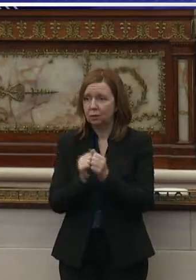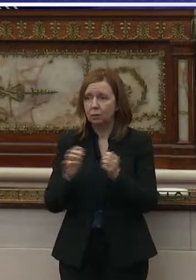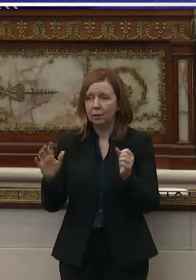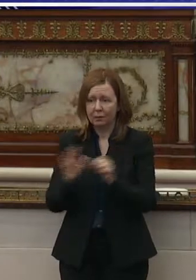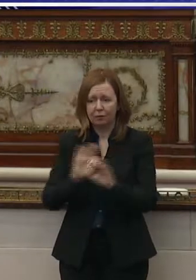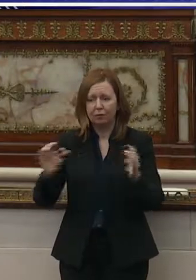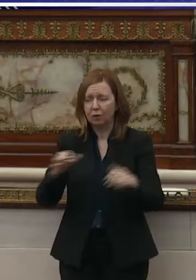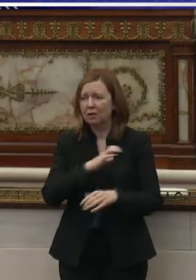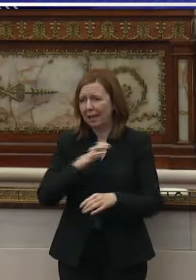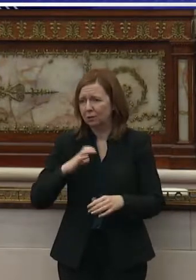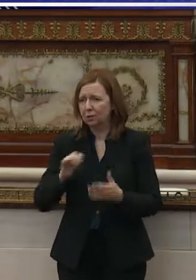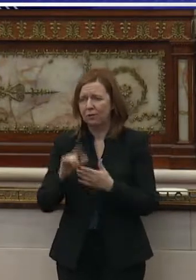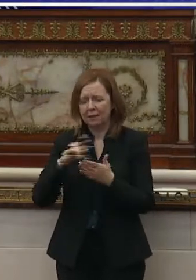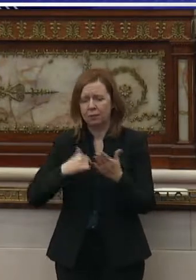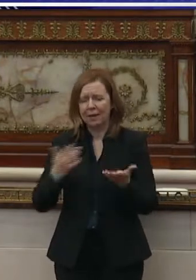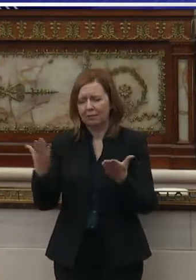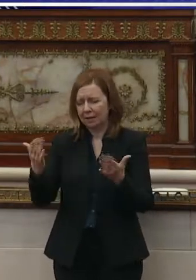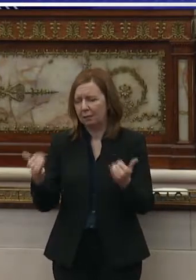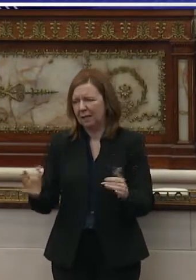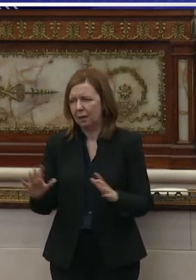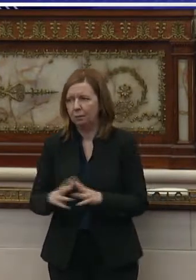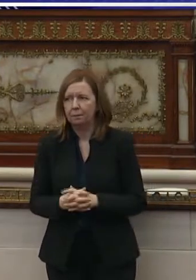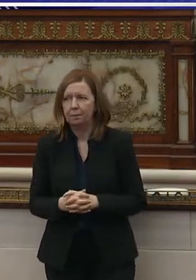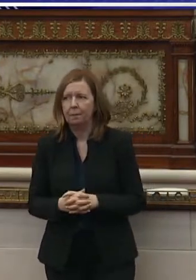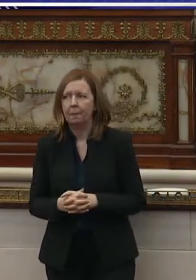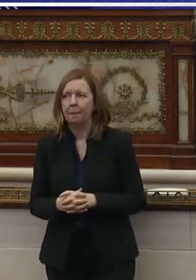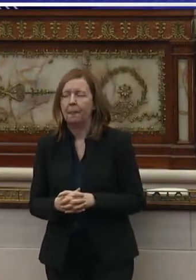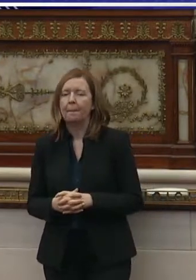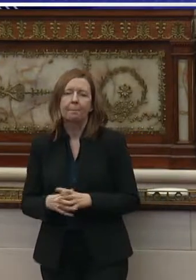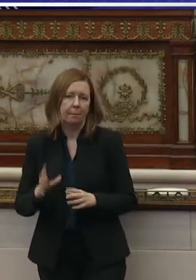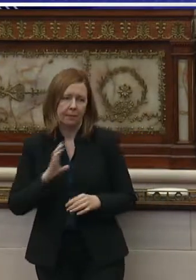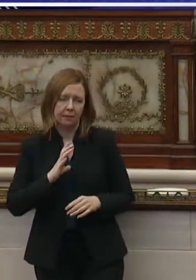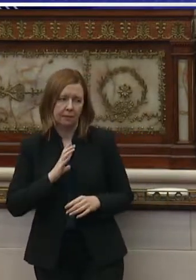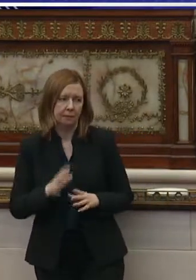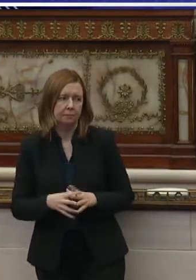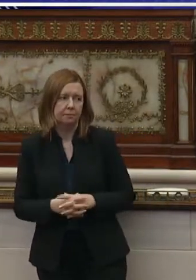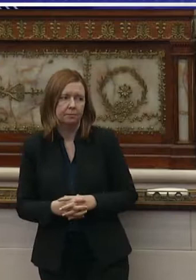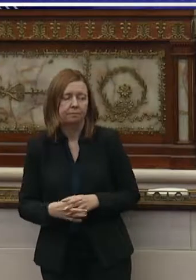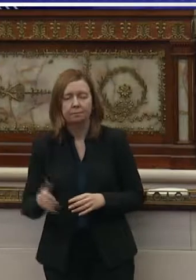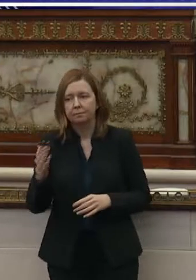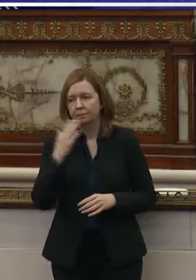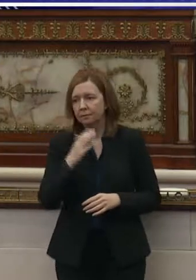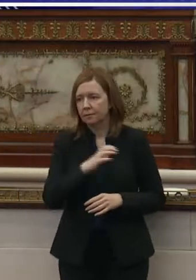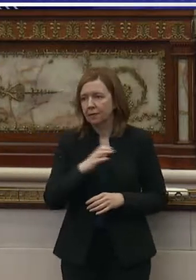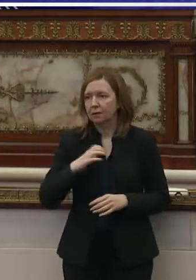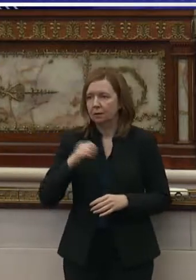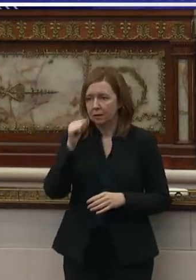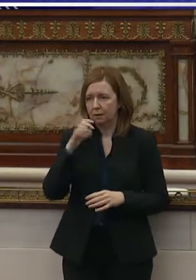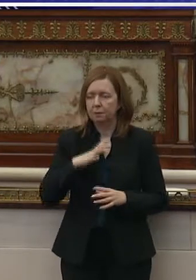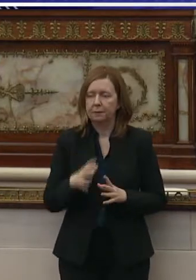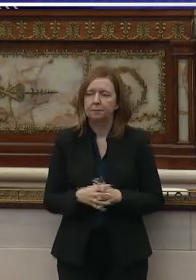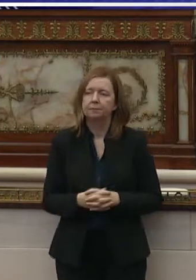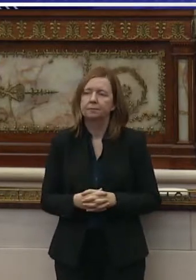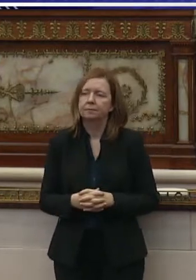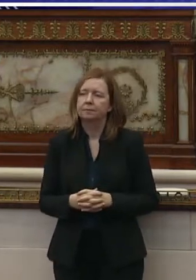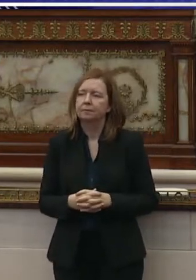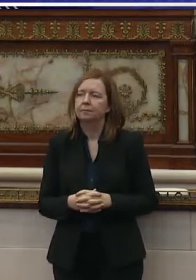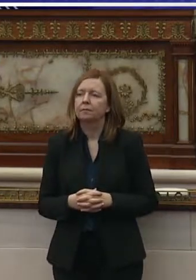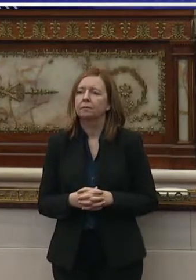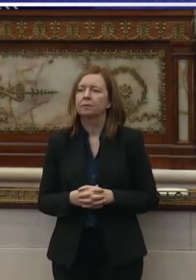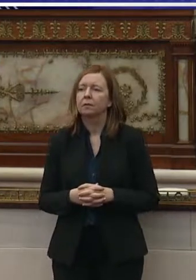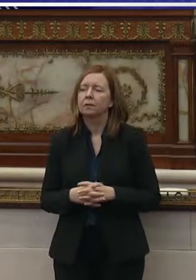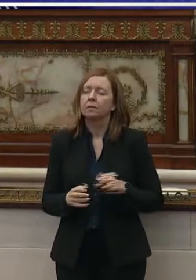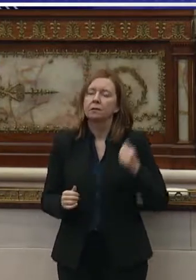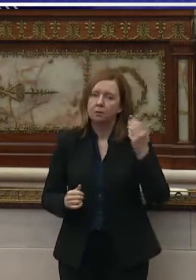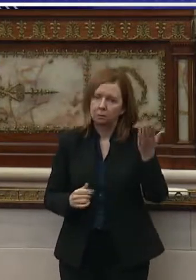body of council. So that's what I would recommend at this point. That's fine. Okay. Thank you, Councilwoman. So